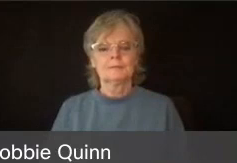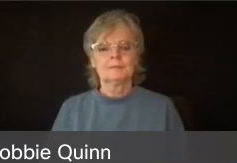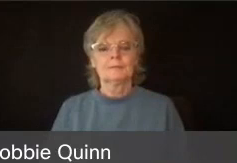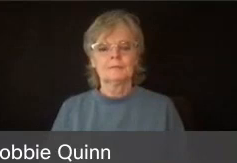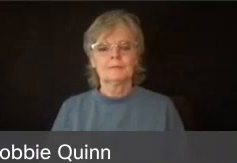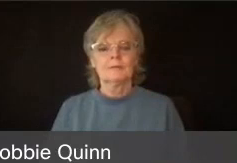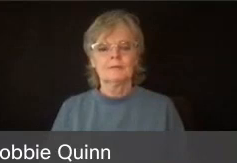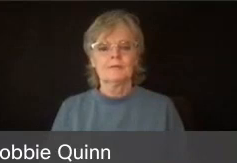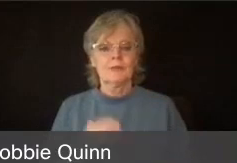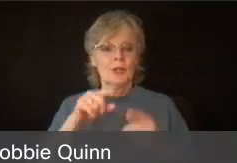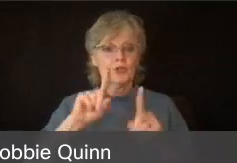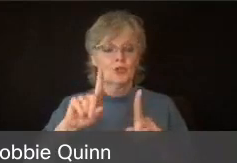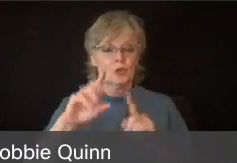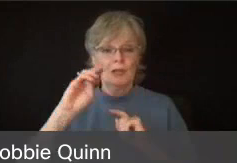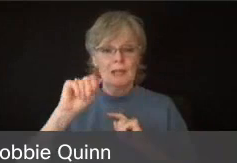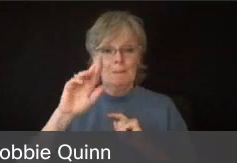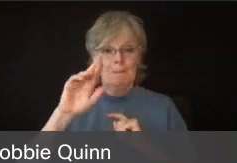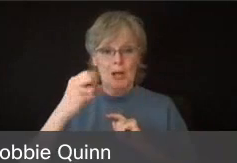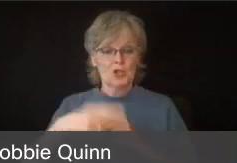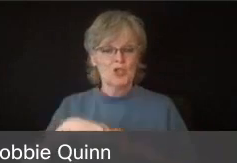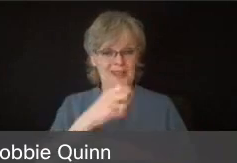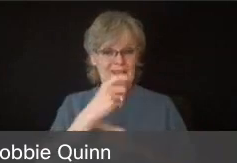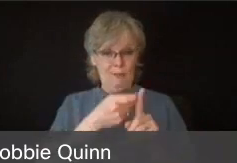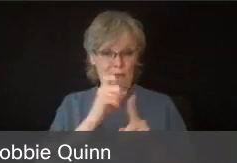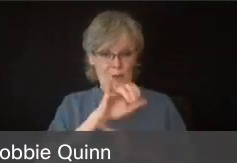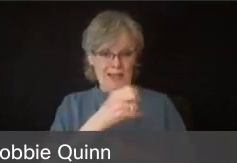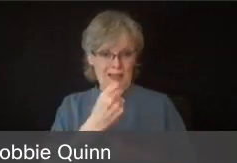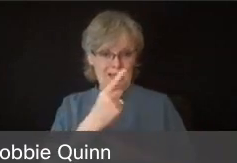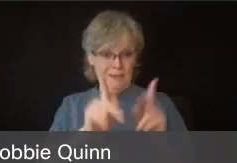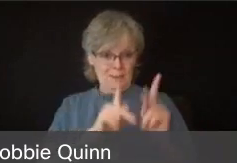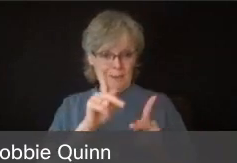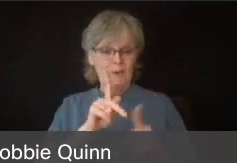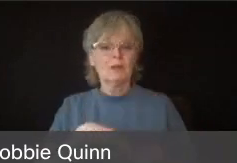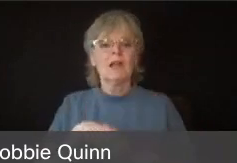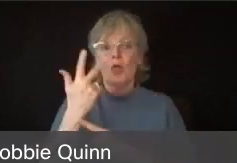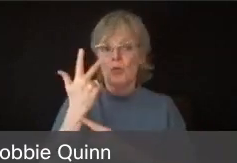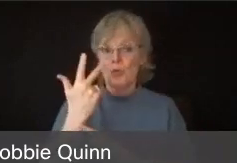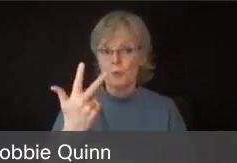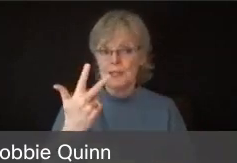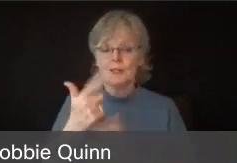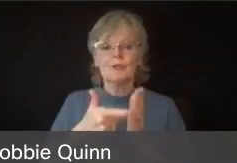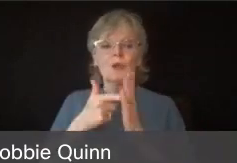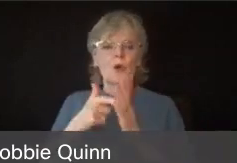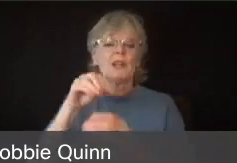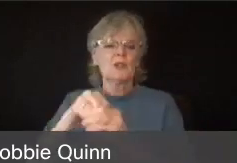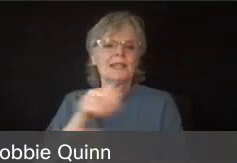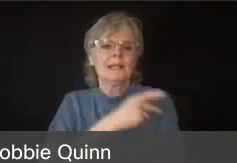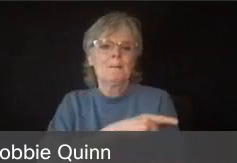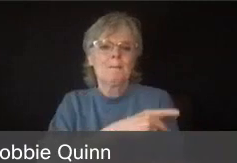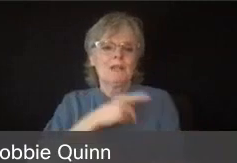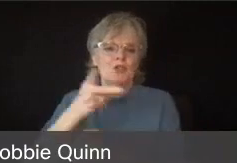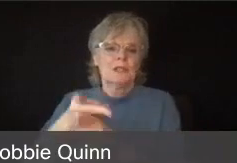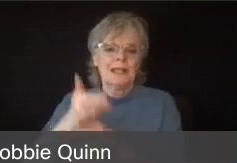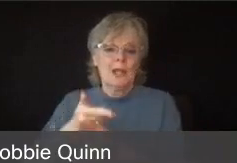And in March, of the 11 people, 3 have required inpatient care. And there are currently